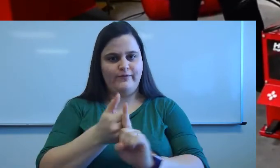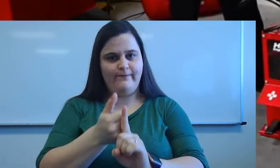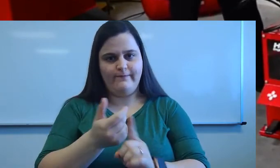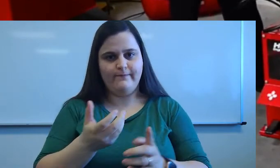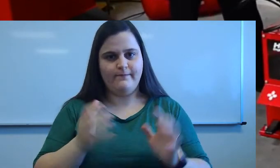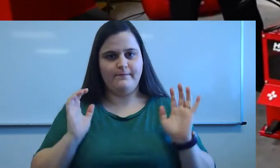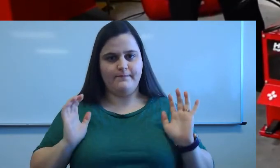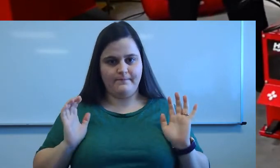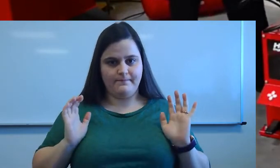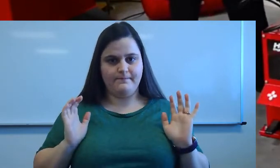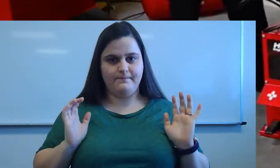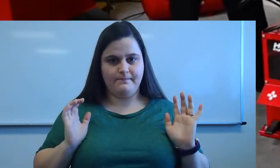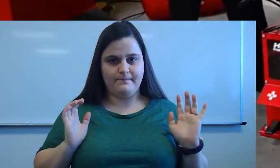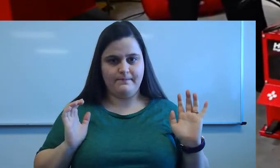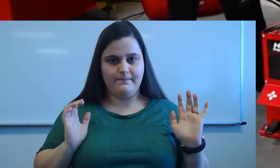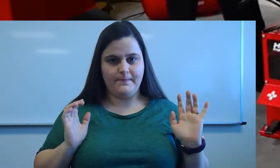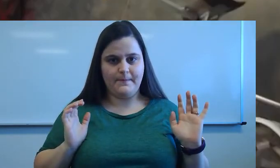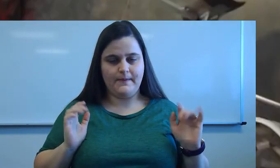be kind of dangerous.